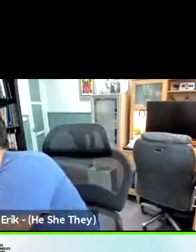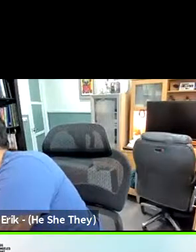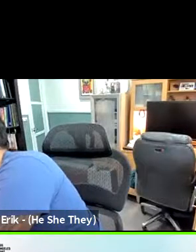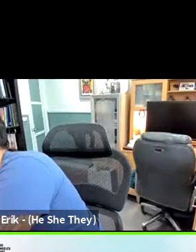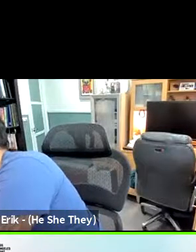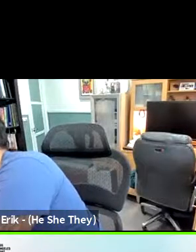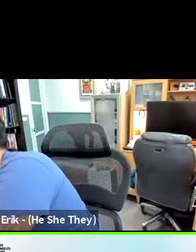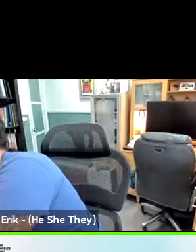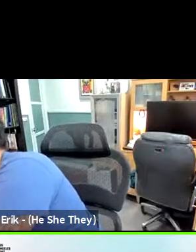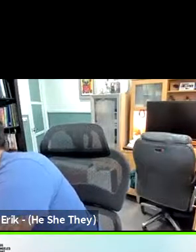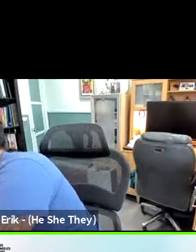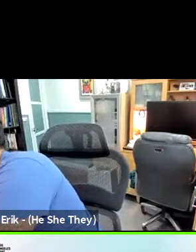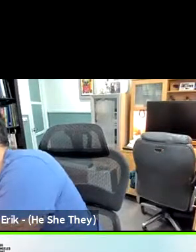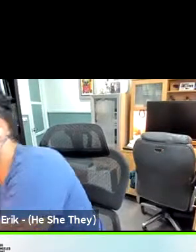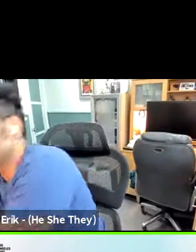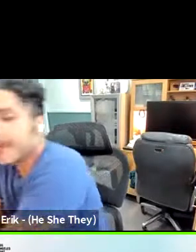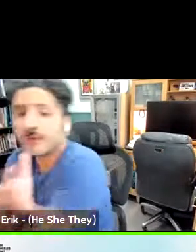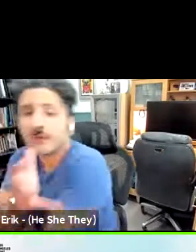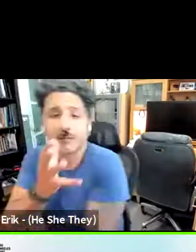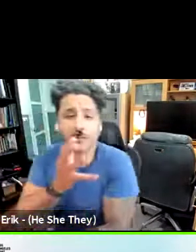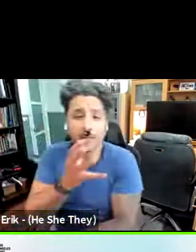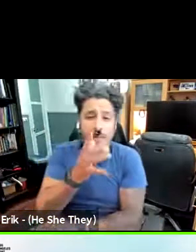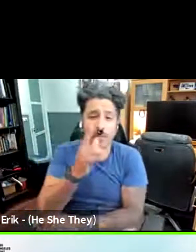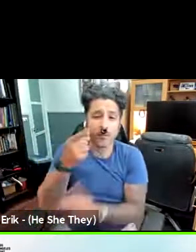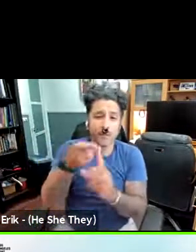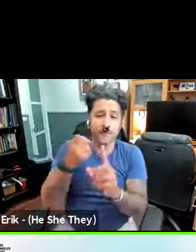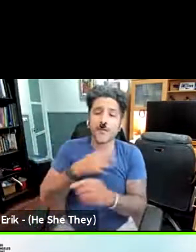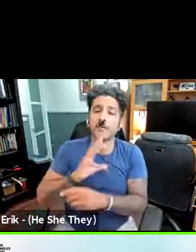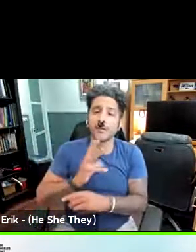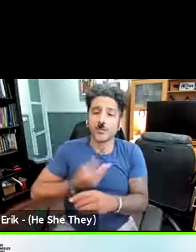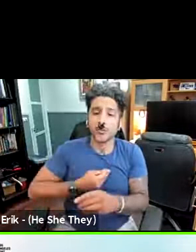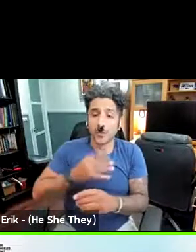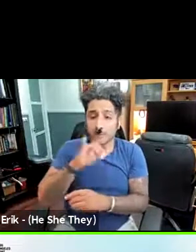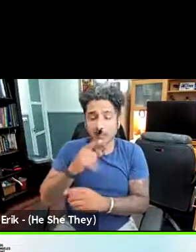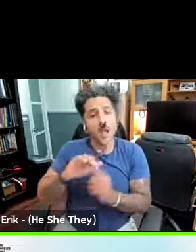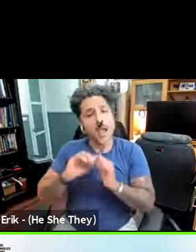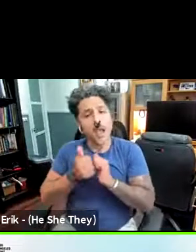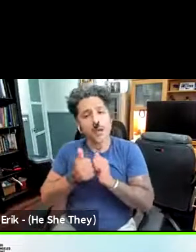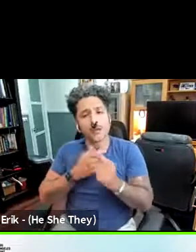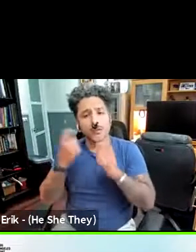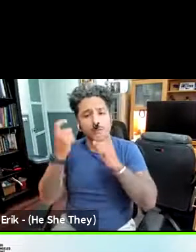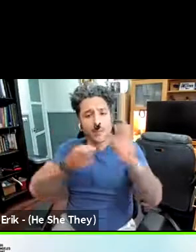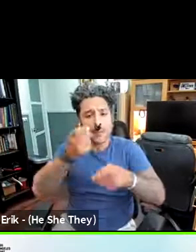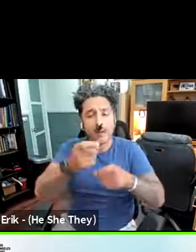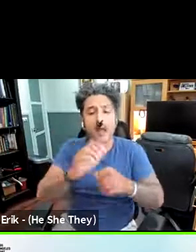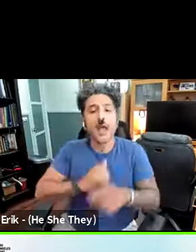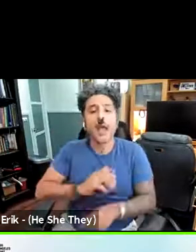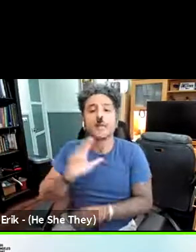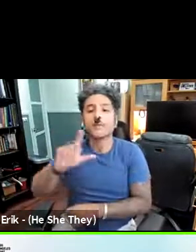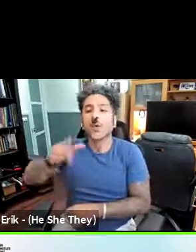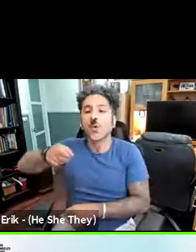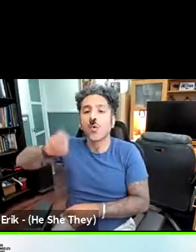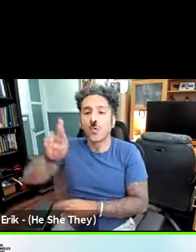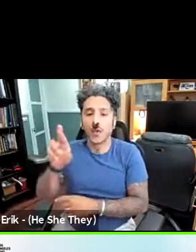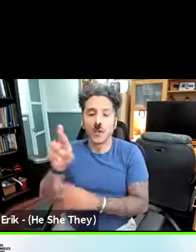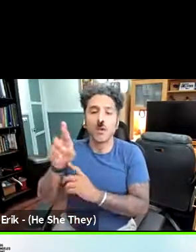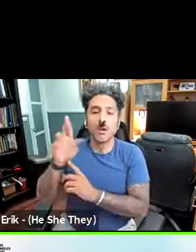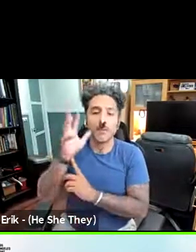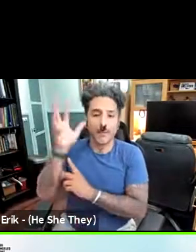give back? How do you give back to the trans community as a queer parent? What would you tell that